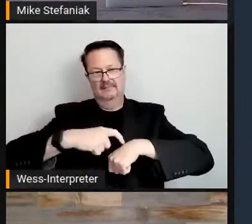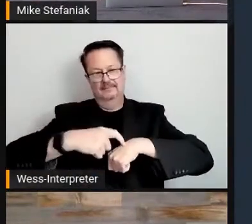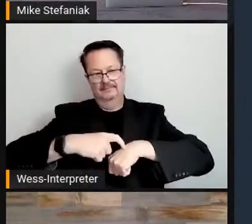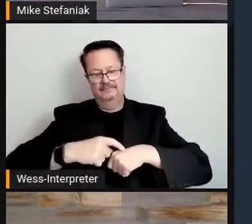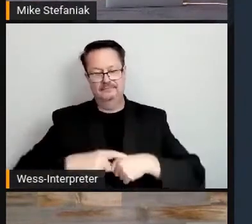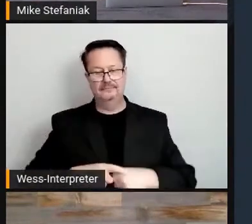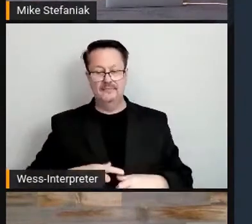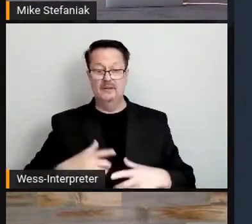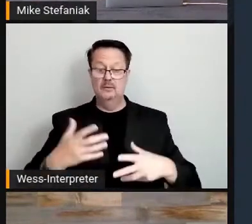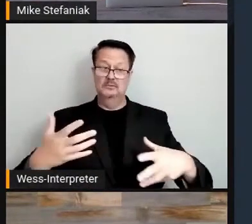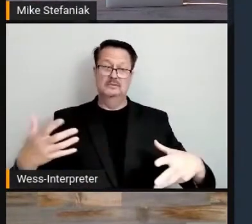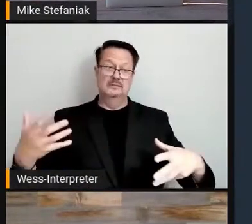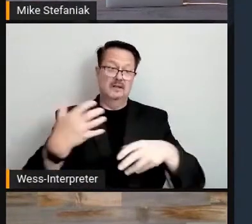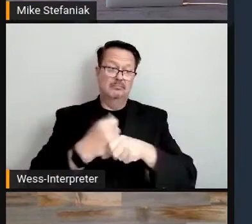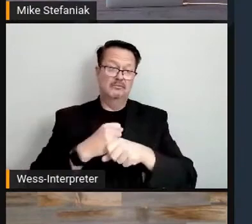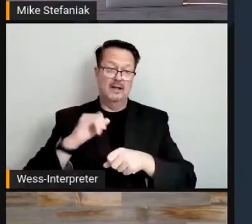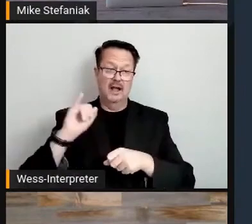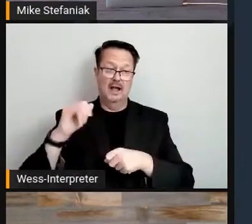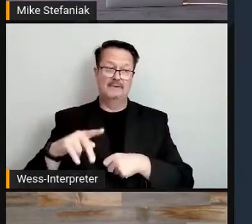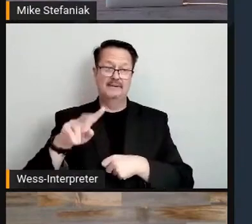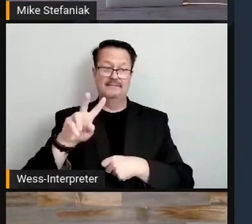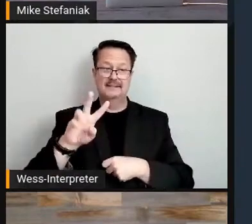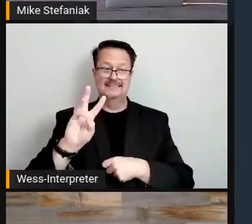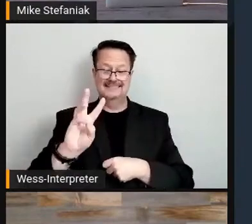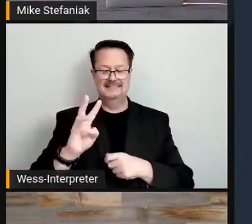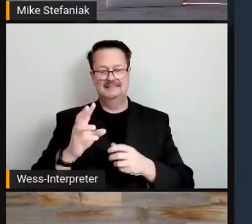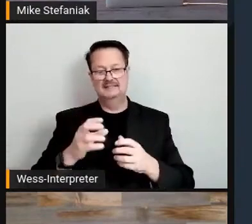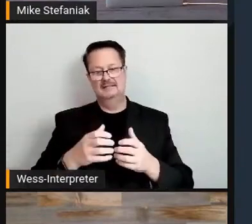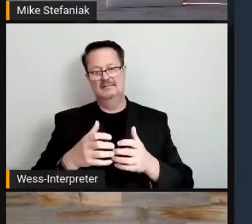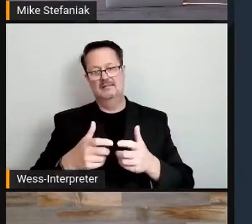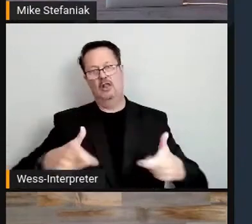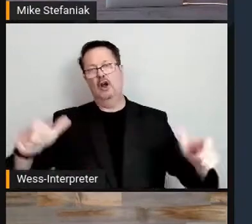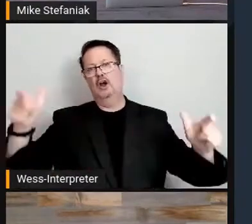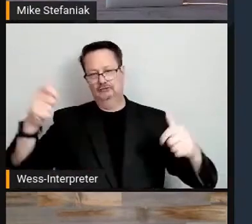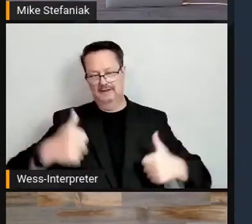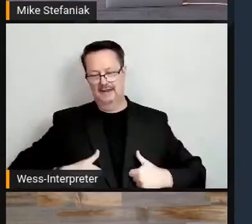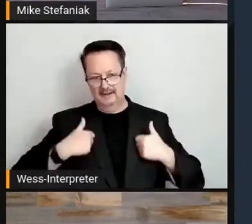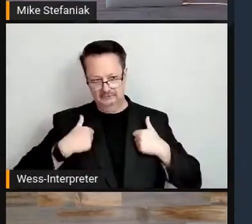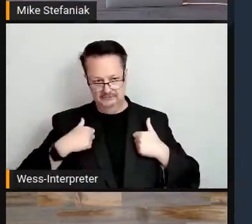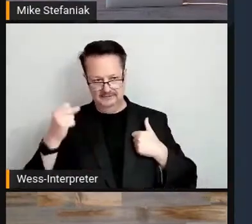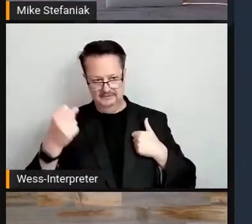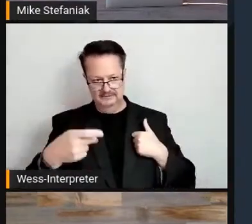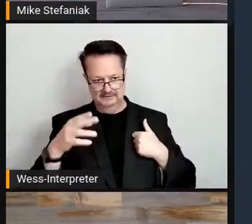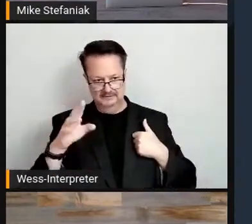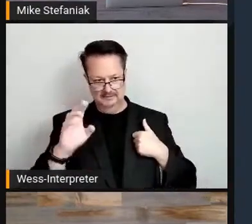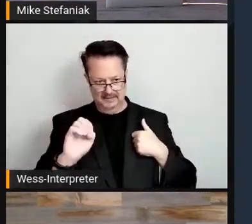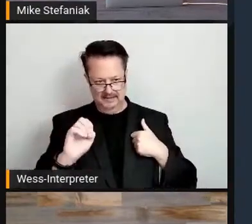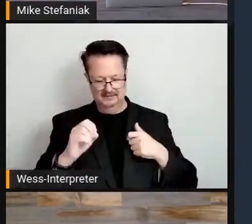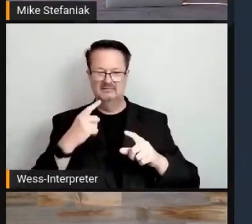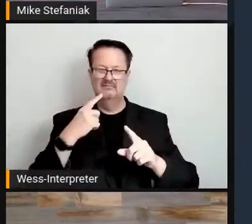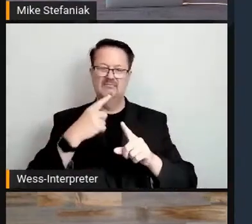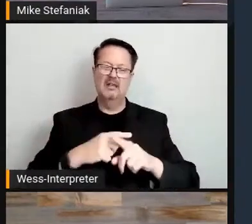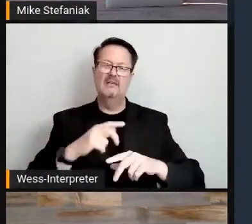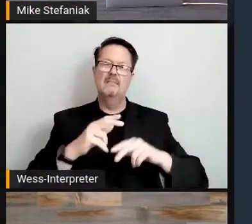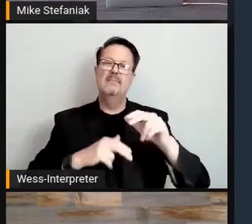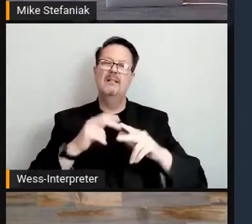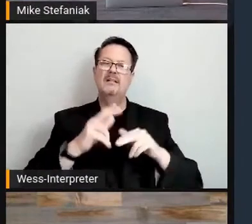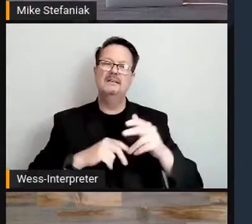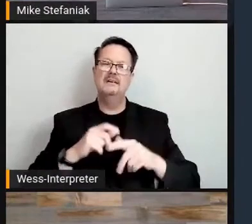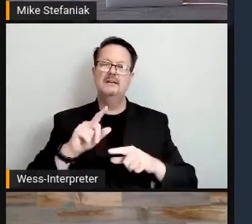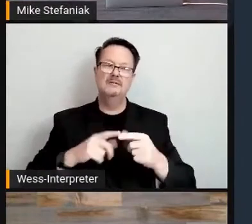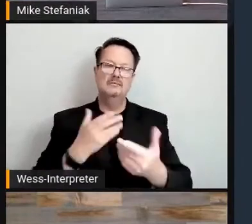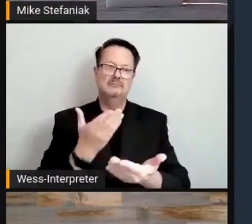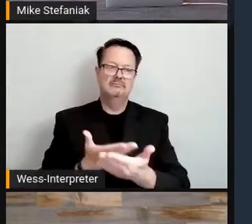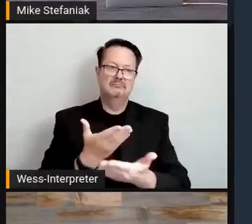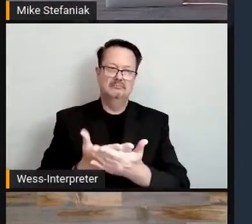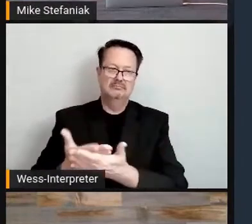So to summarize, with IPv6, you get a much larger address space. And there's also some built-in authentication, encryption, and better performance.